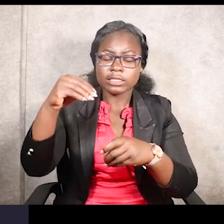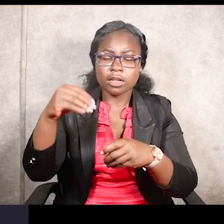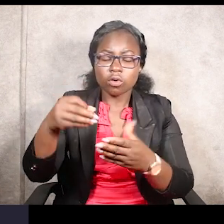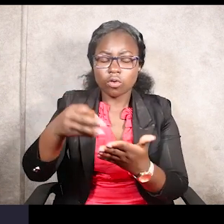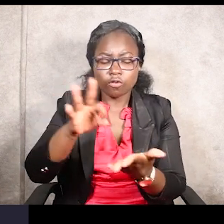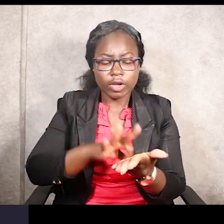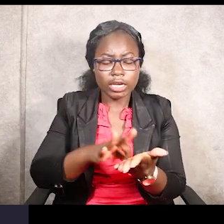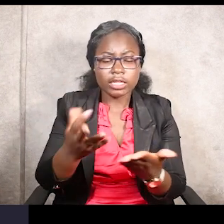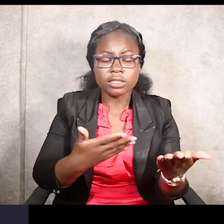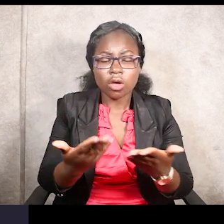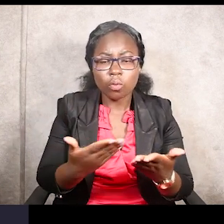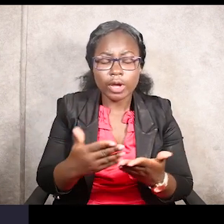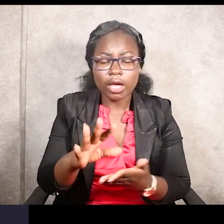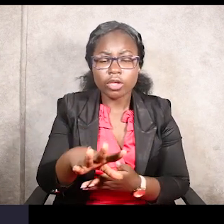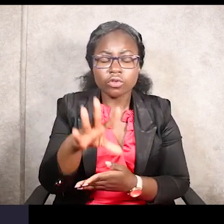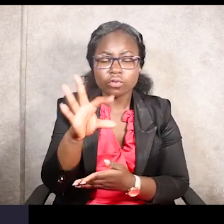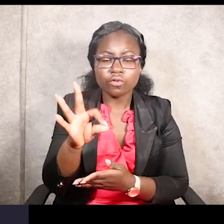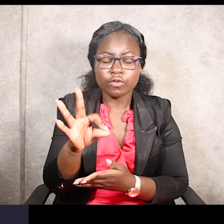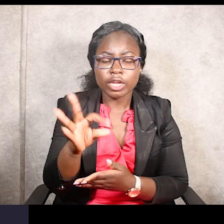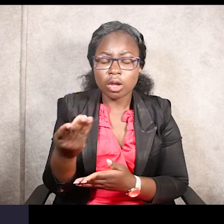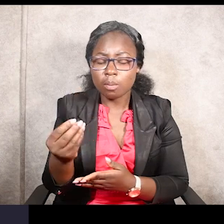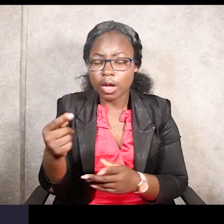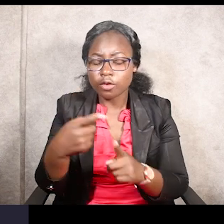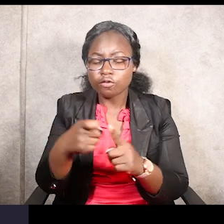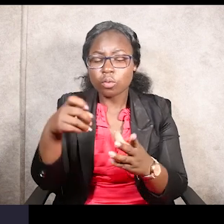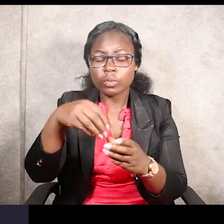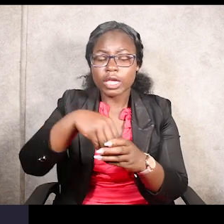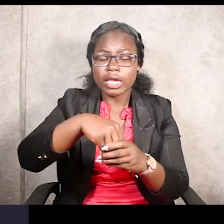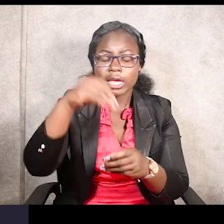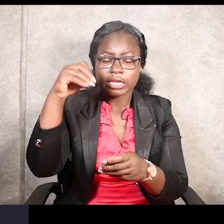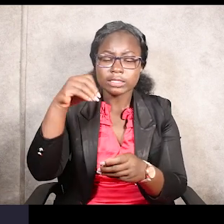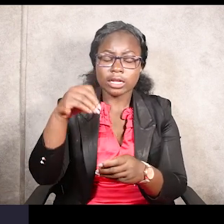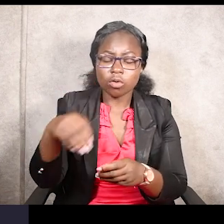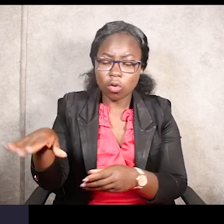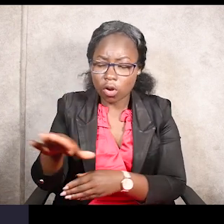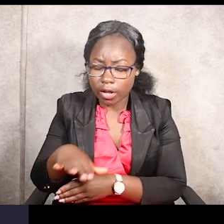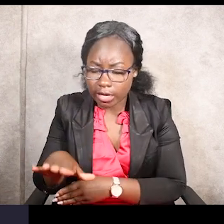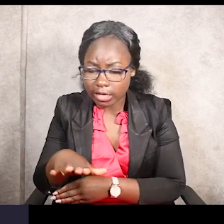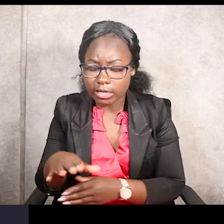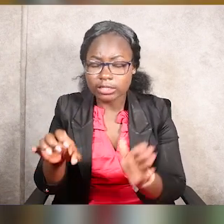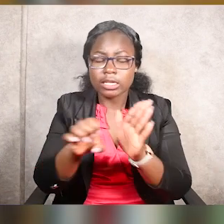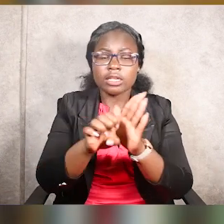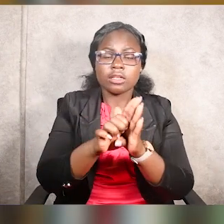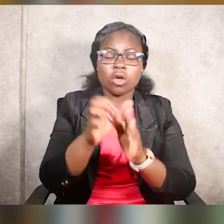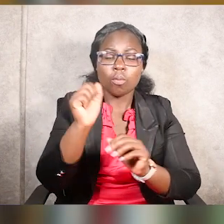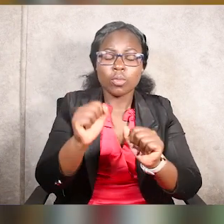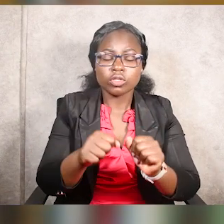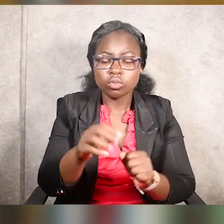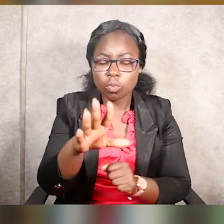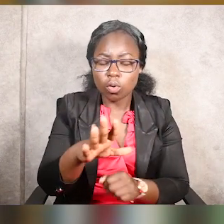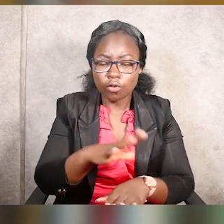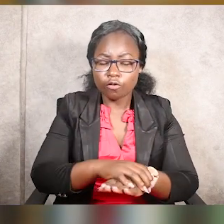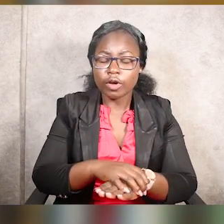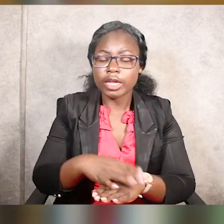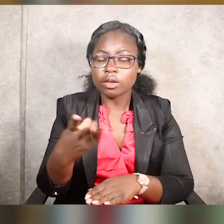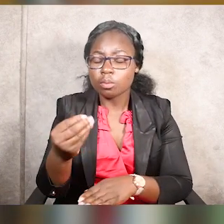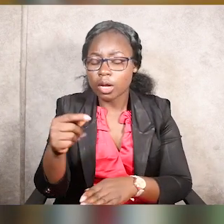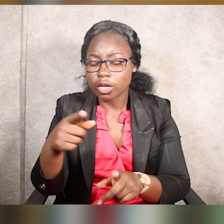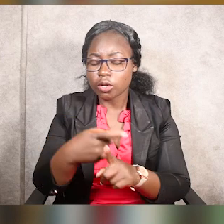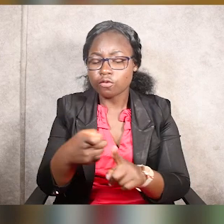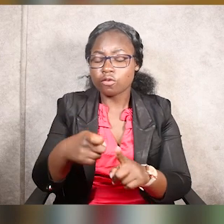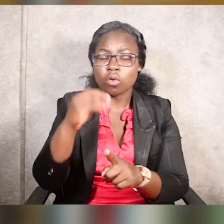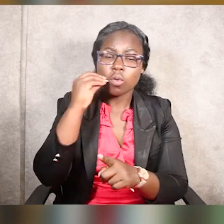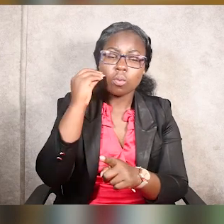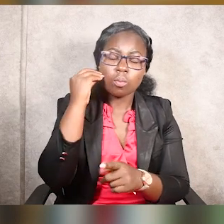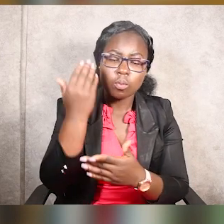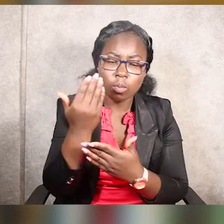get money from external sources. And for example, you can get money from loans or